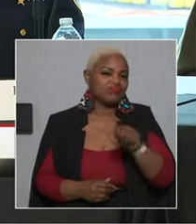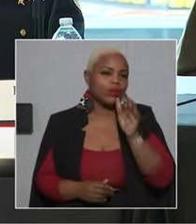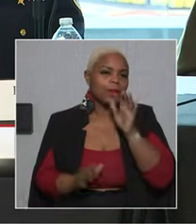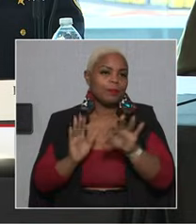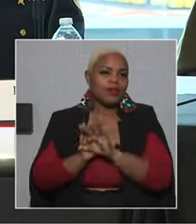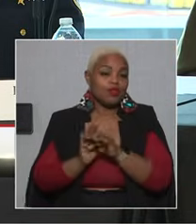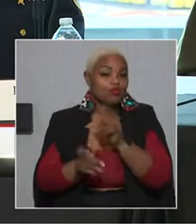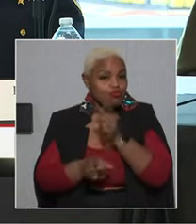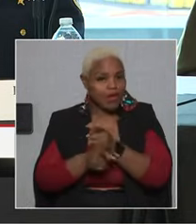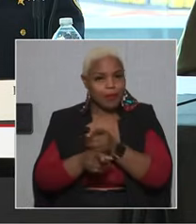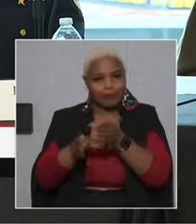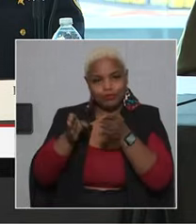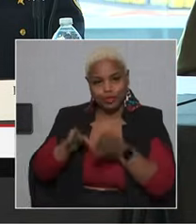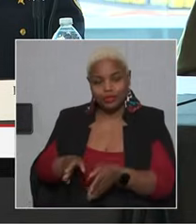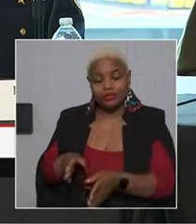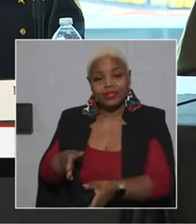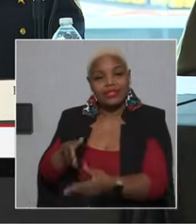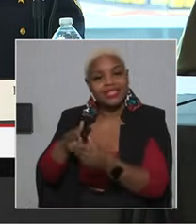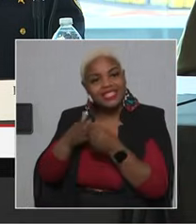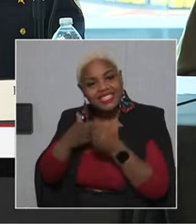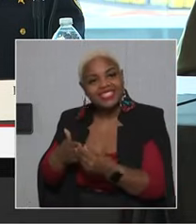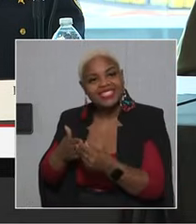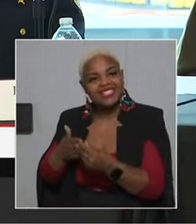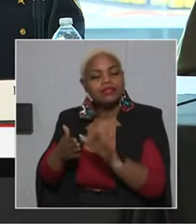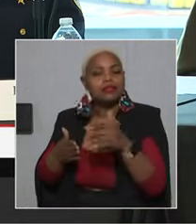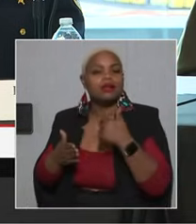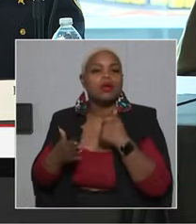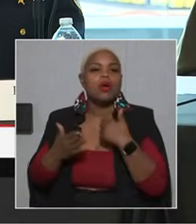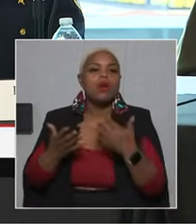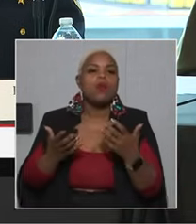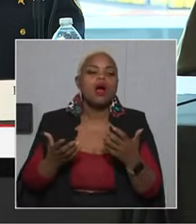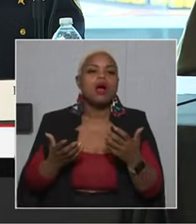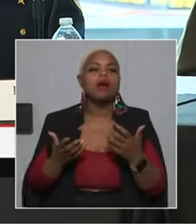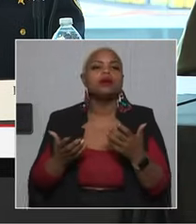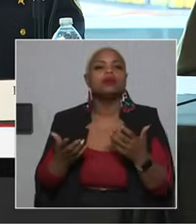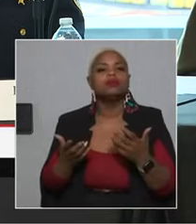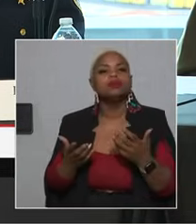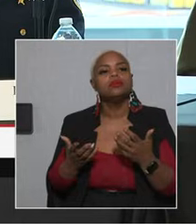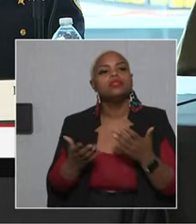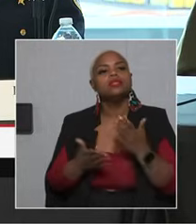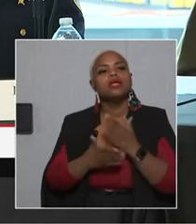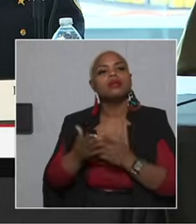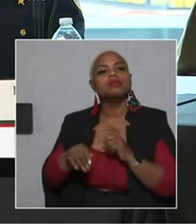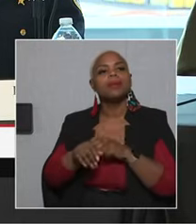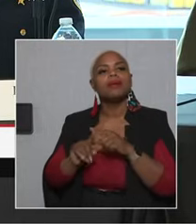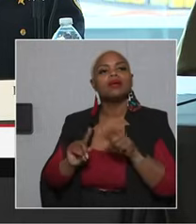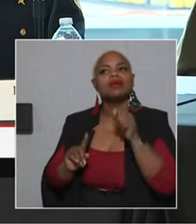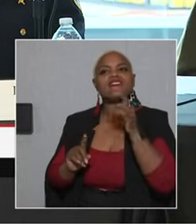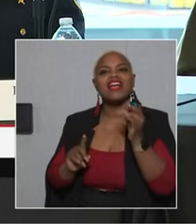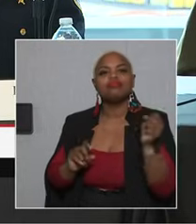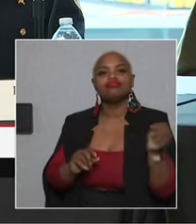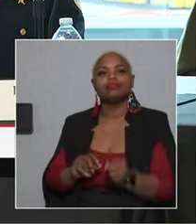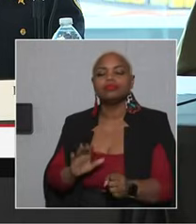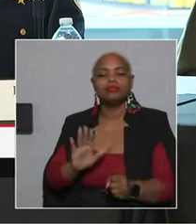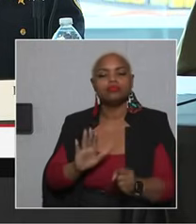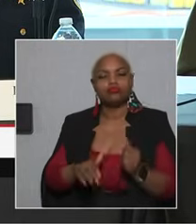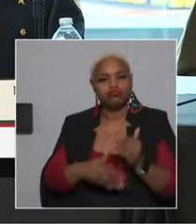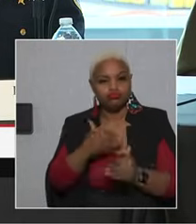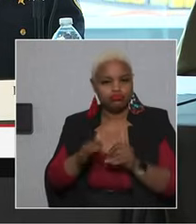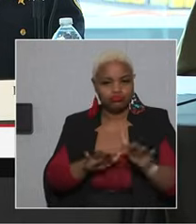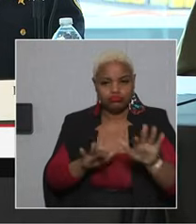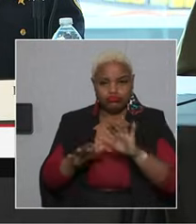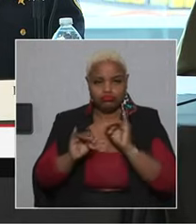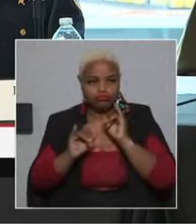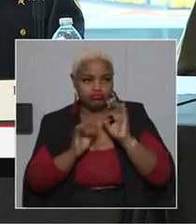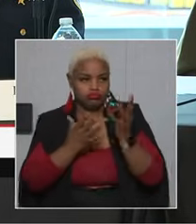leadership, and I just want to give it a little bit more time. I will say this. I've been around